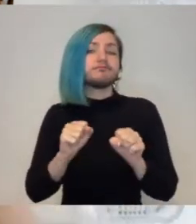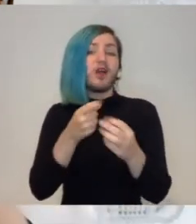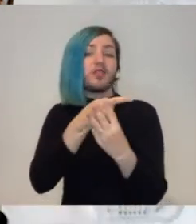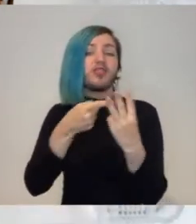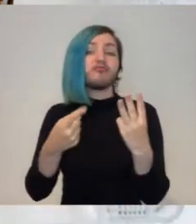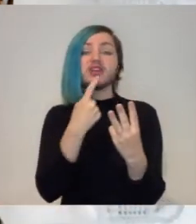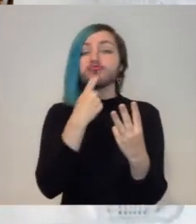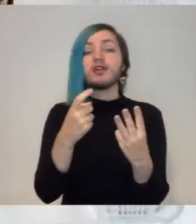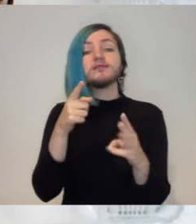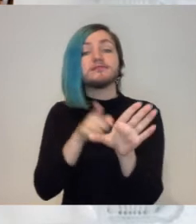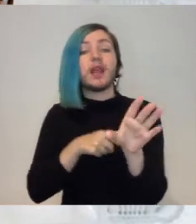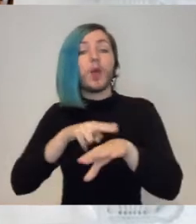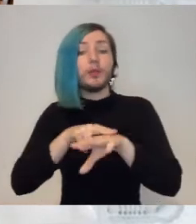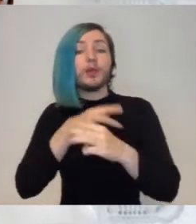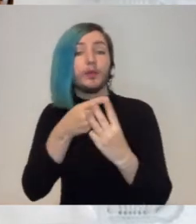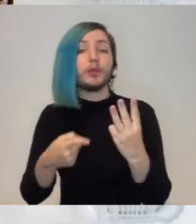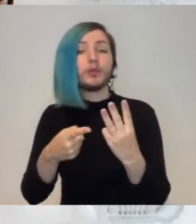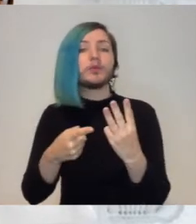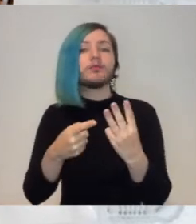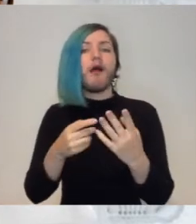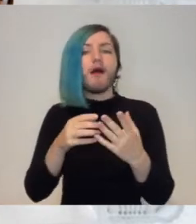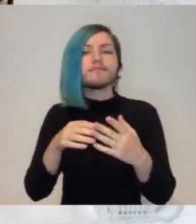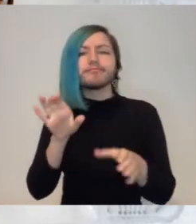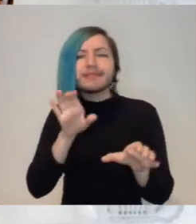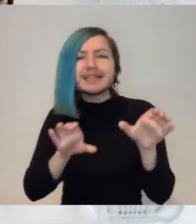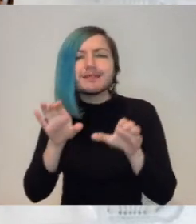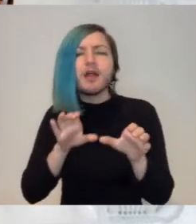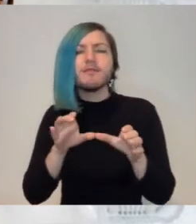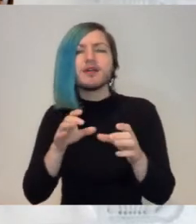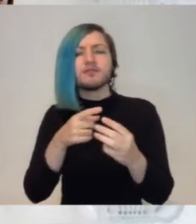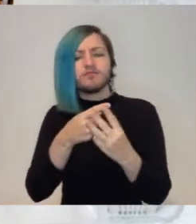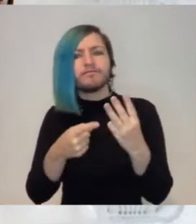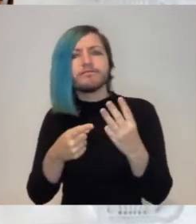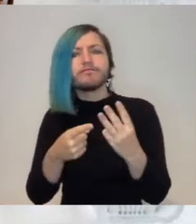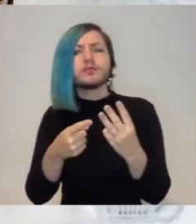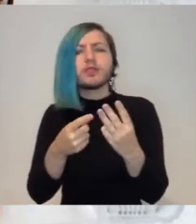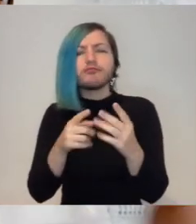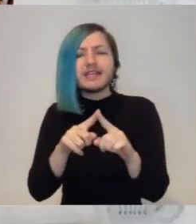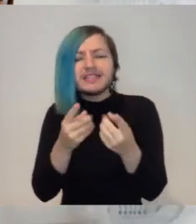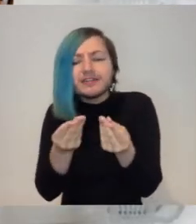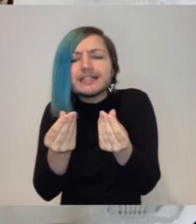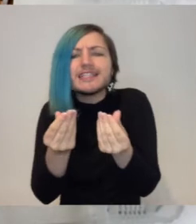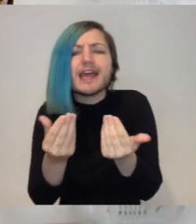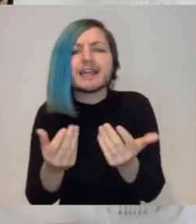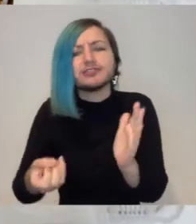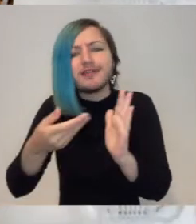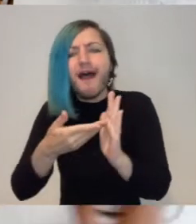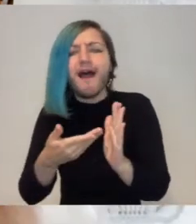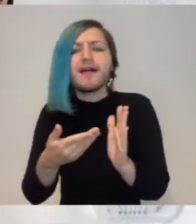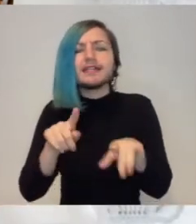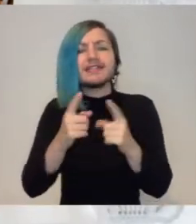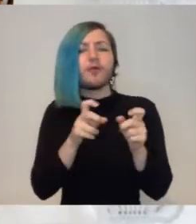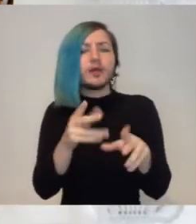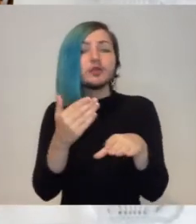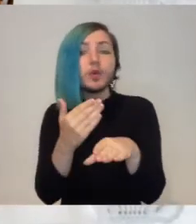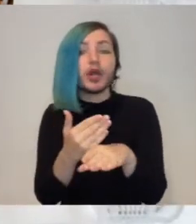start with red, yellow and blue and really start to experiment with different textures and ways of working. When